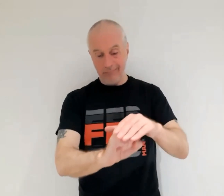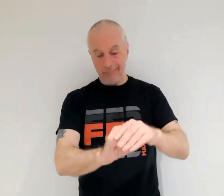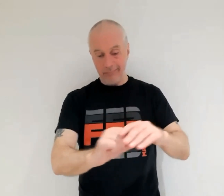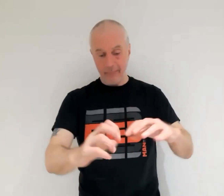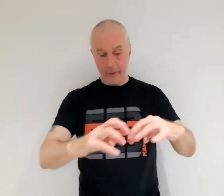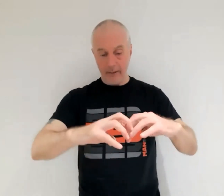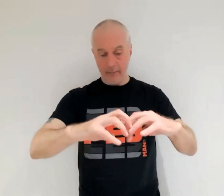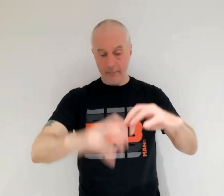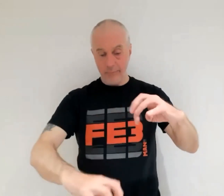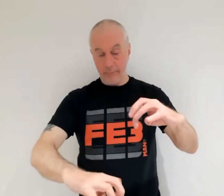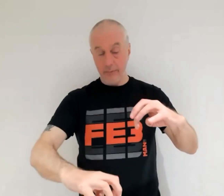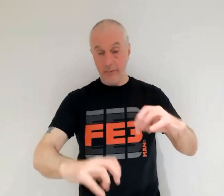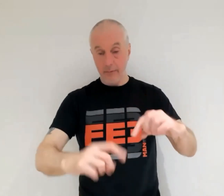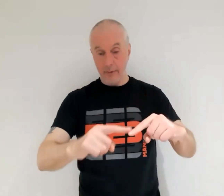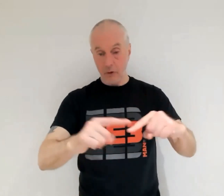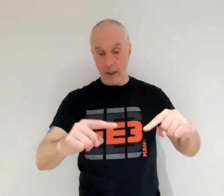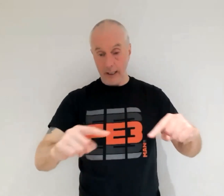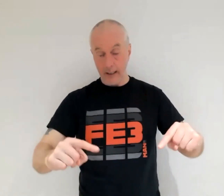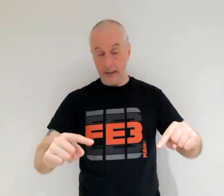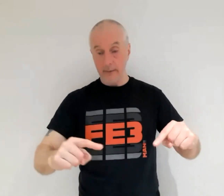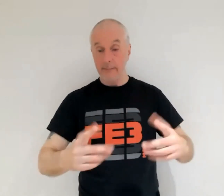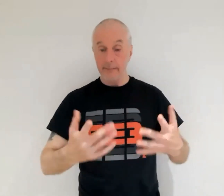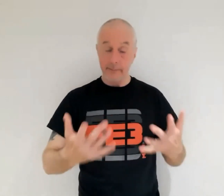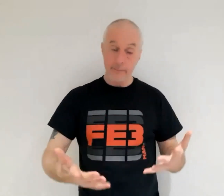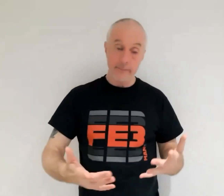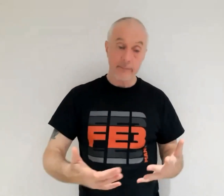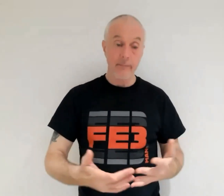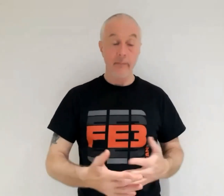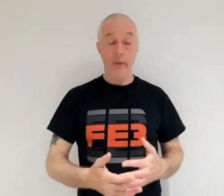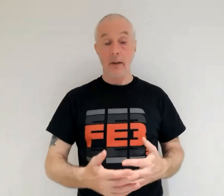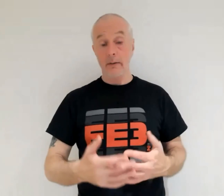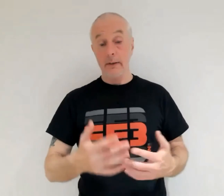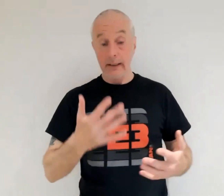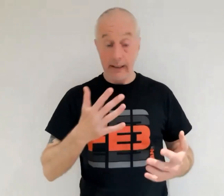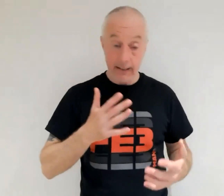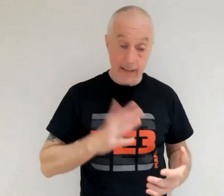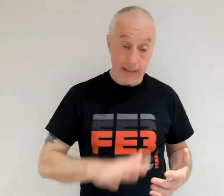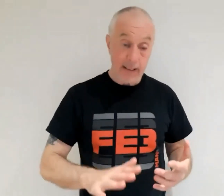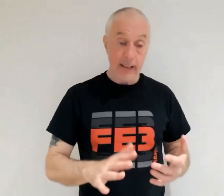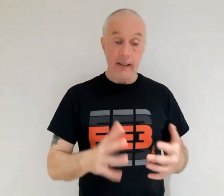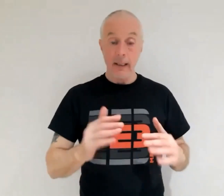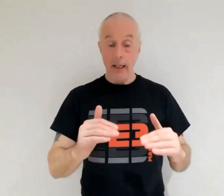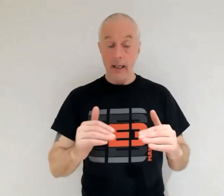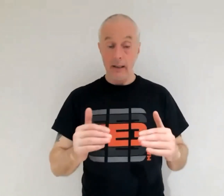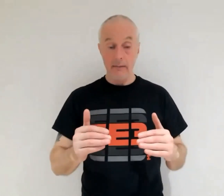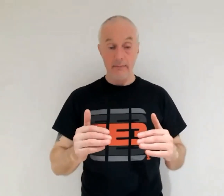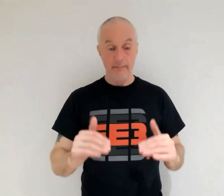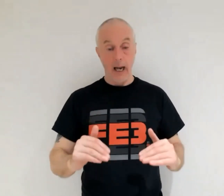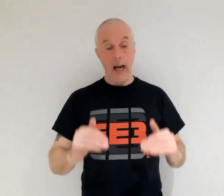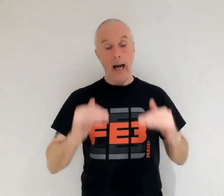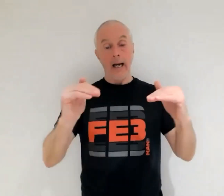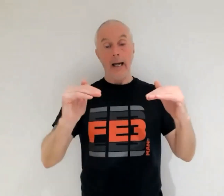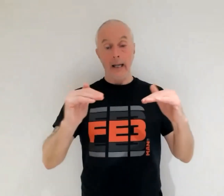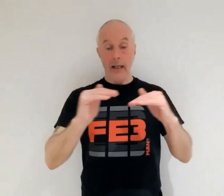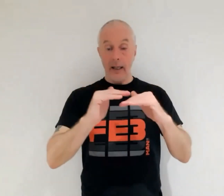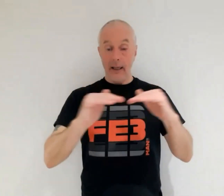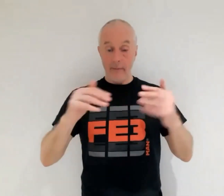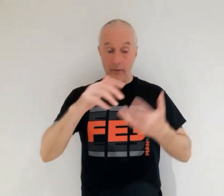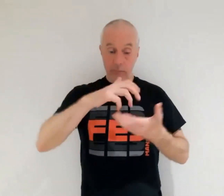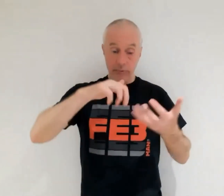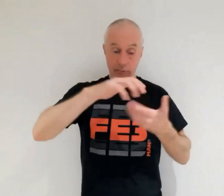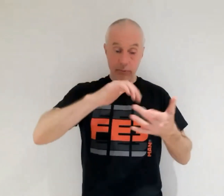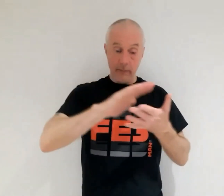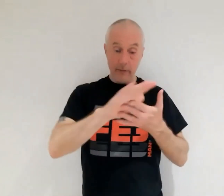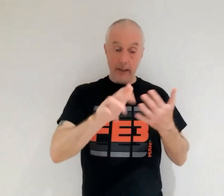That's the process. What you need is very high concentrations of hydrogen, and you also